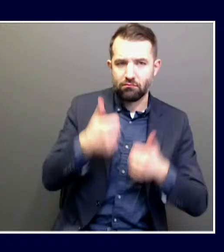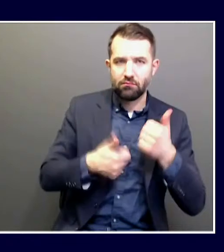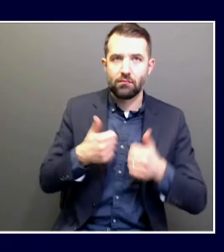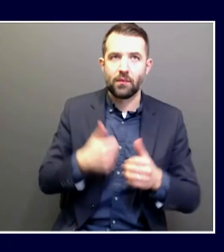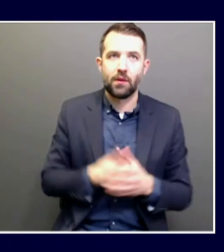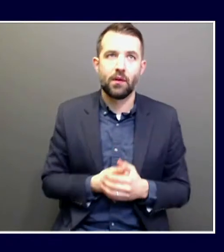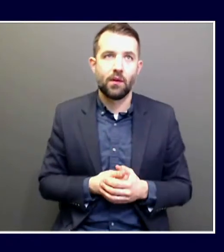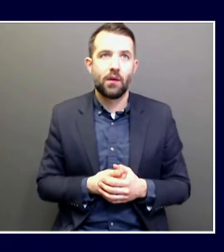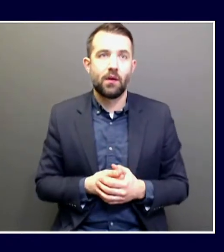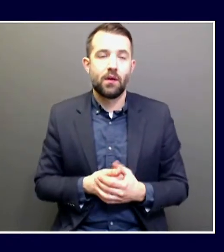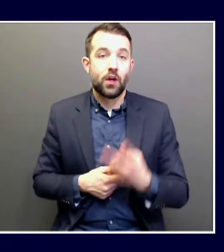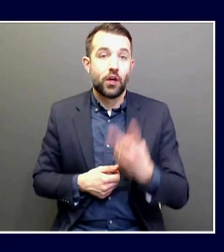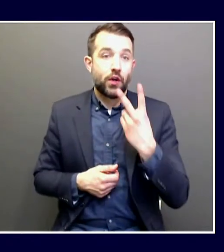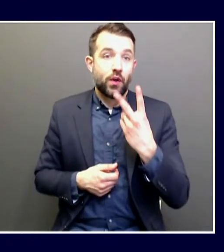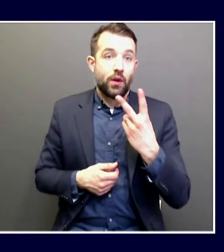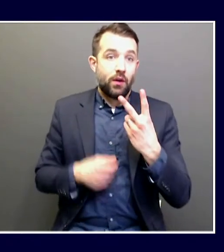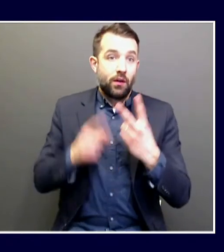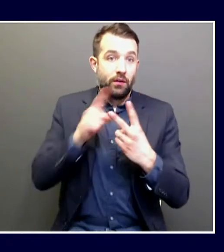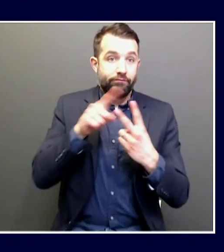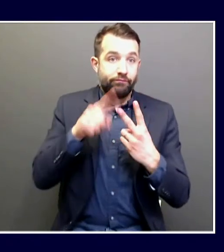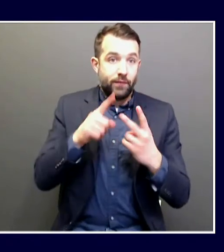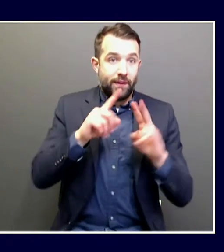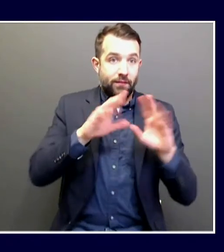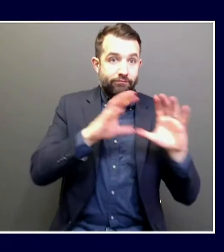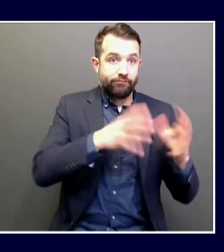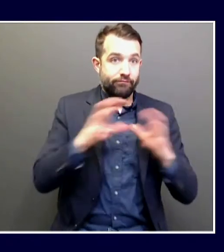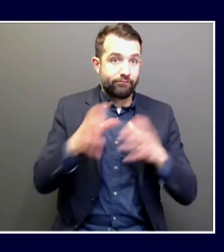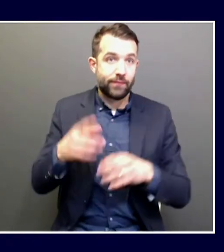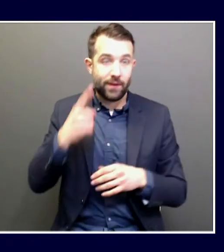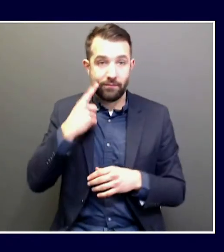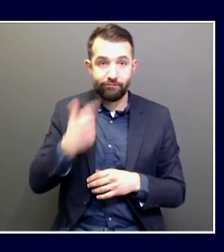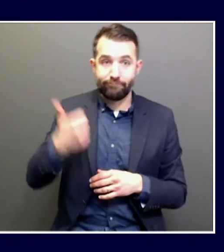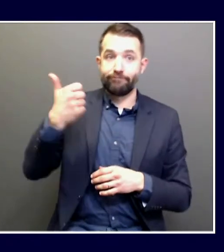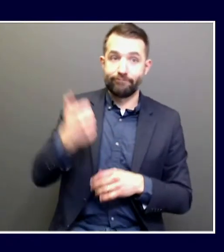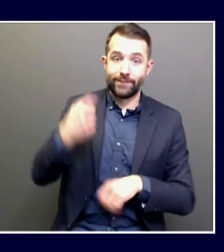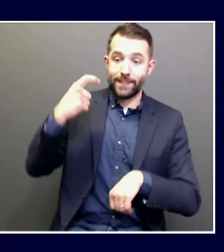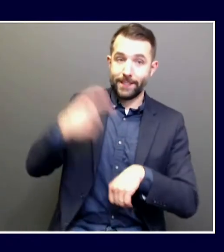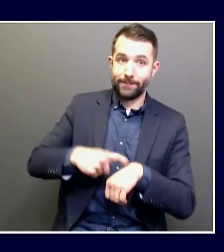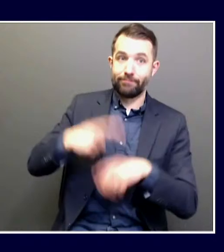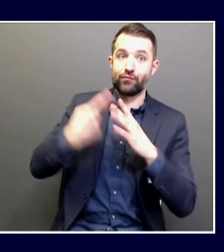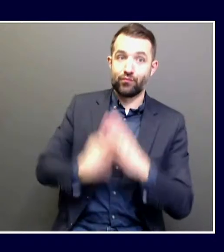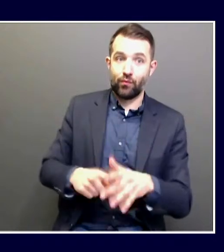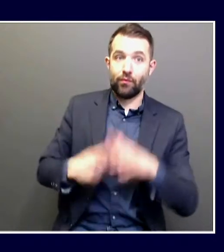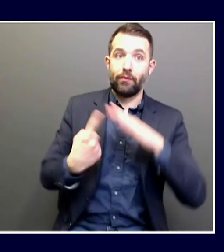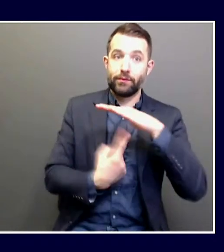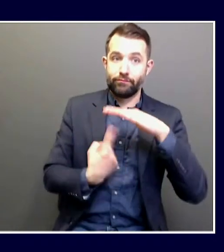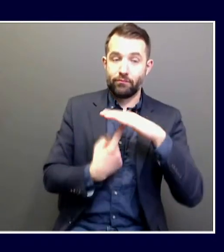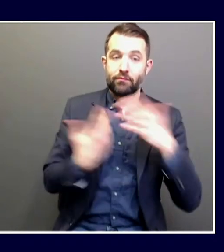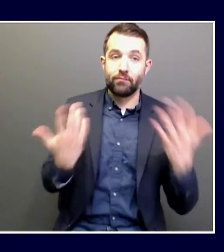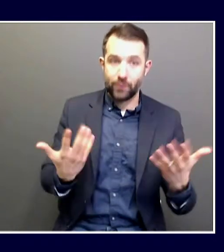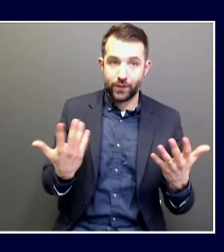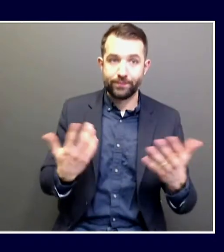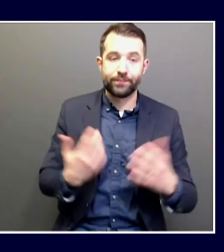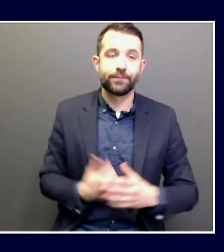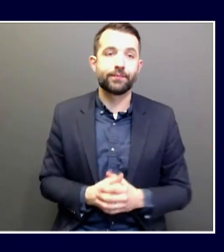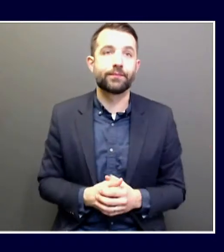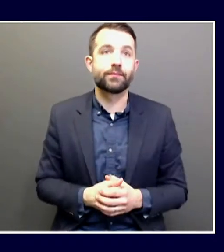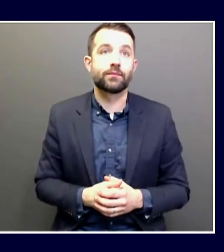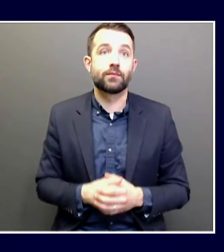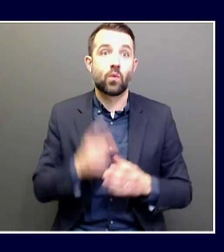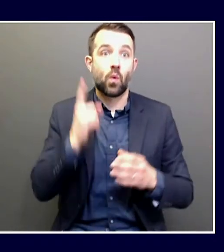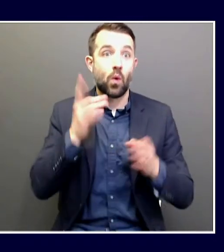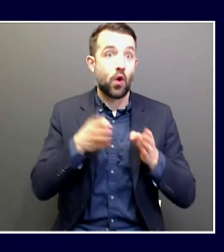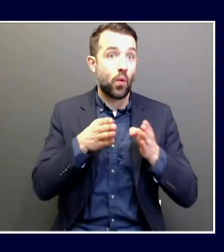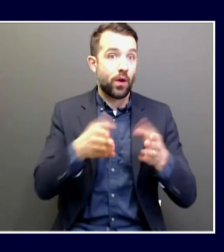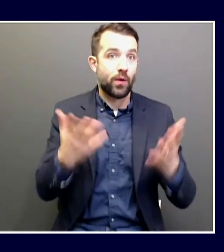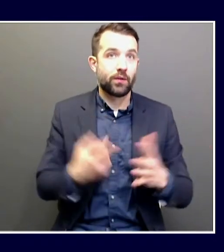clock when you're looking at isolating for 5 days or 10 days. One way is the day that your symptoms started, or if you